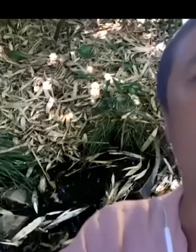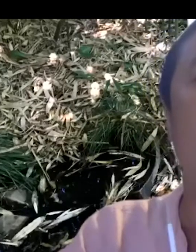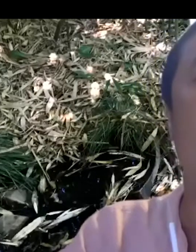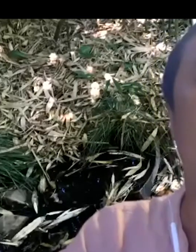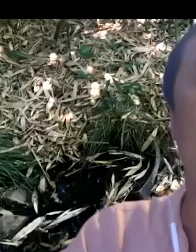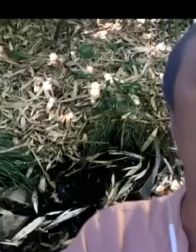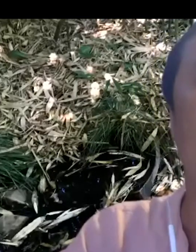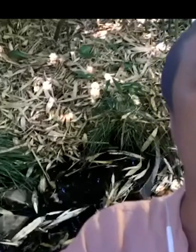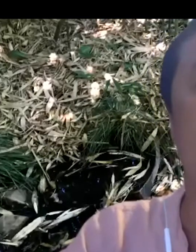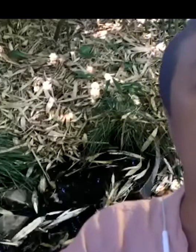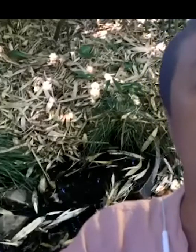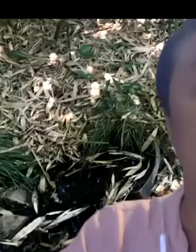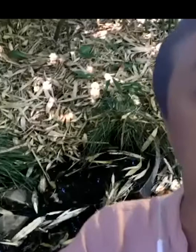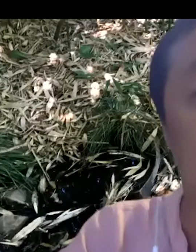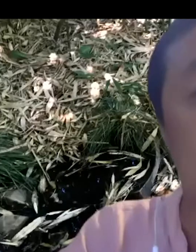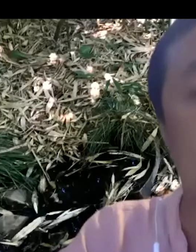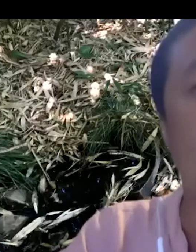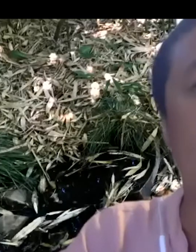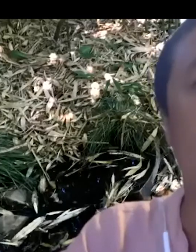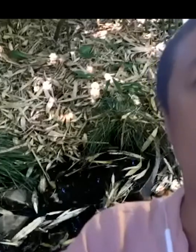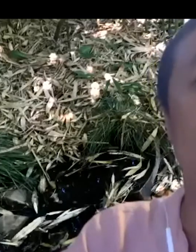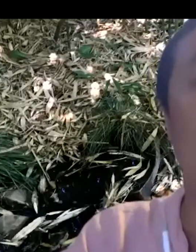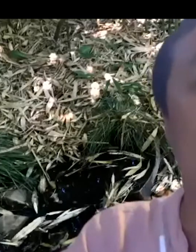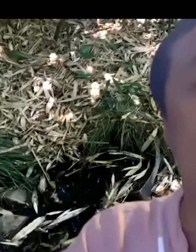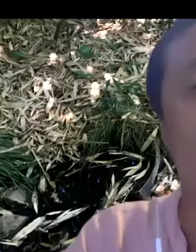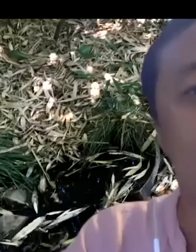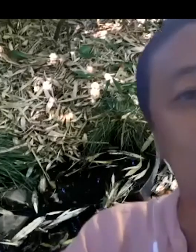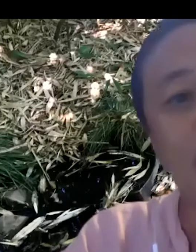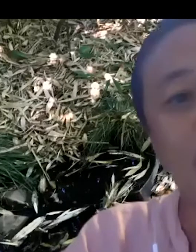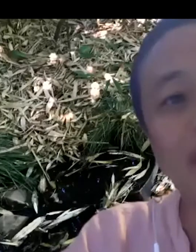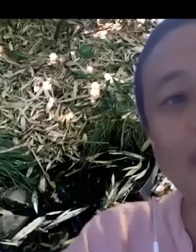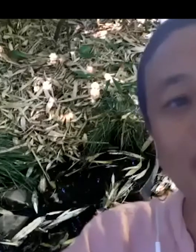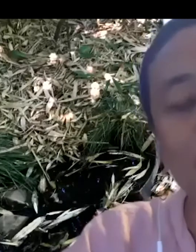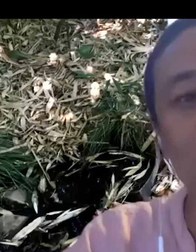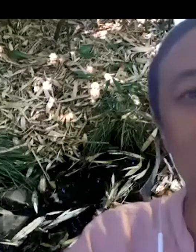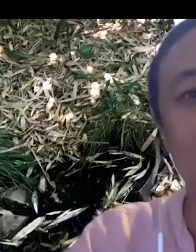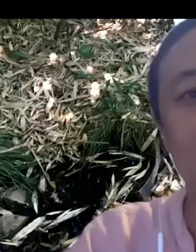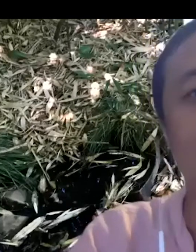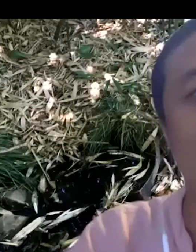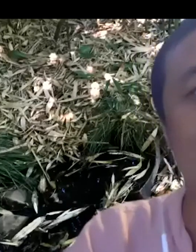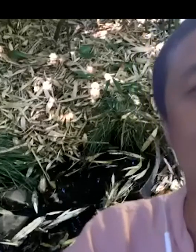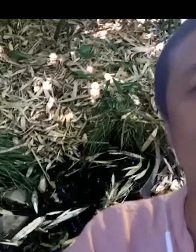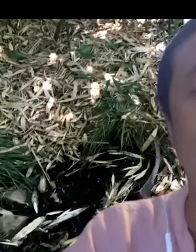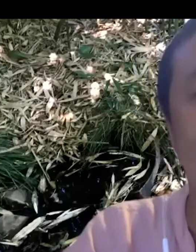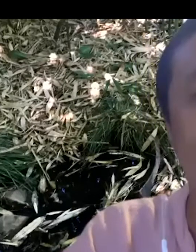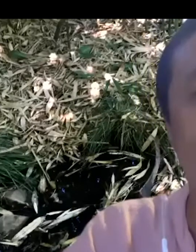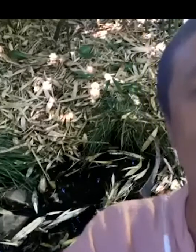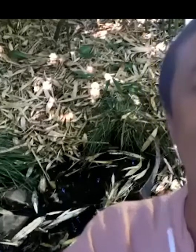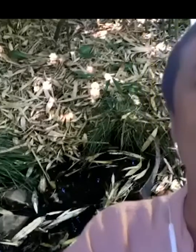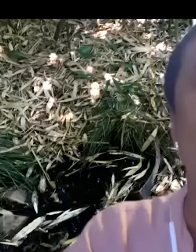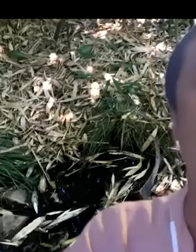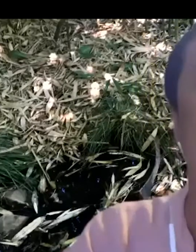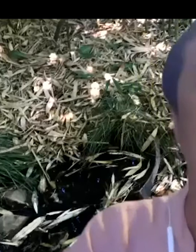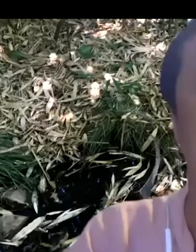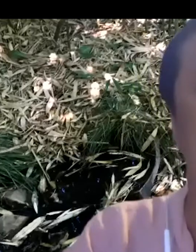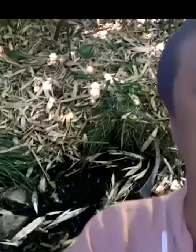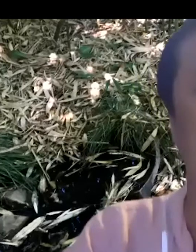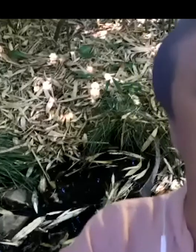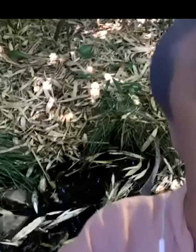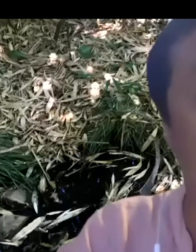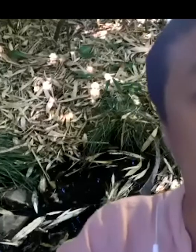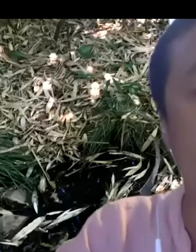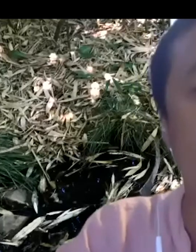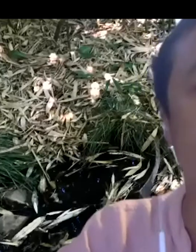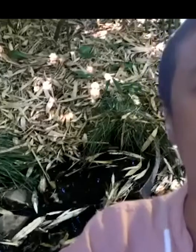history, our indigenous roots, knowing that we trace our roots to the Itas and the Agtas, and